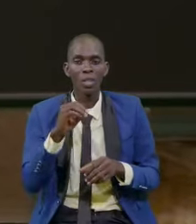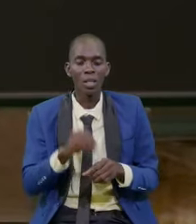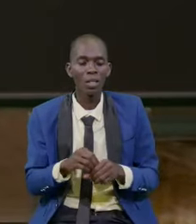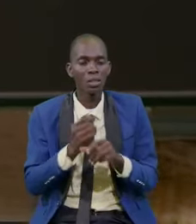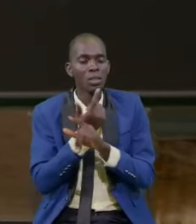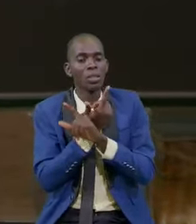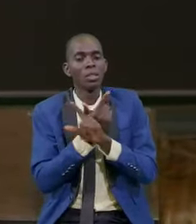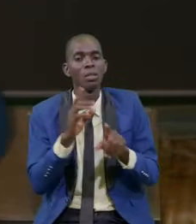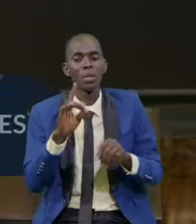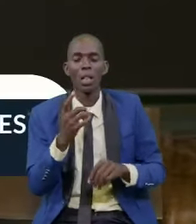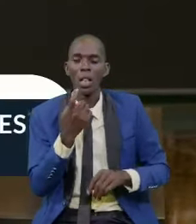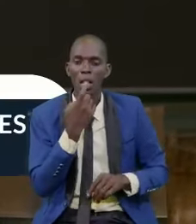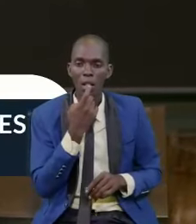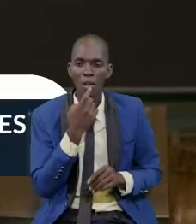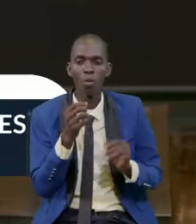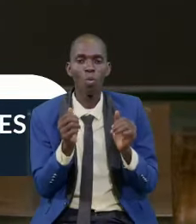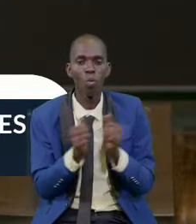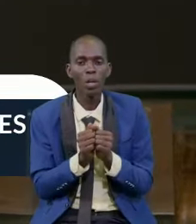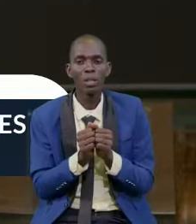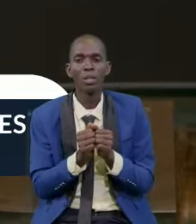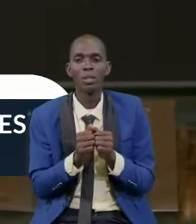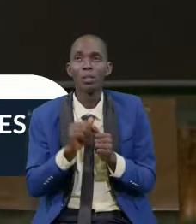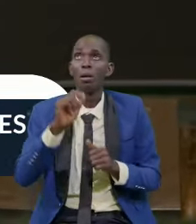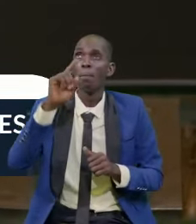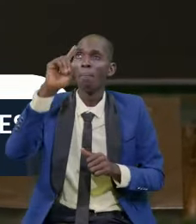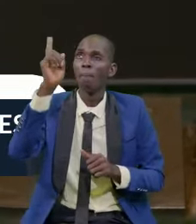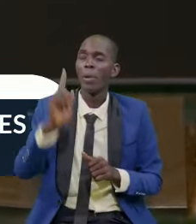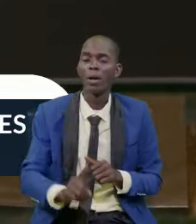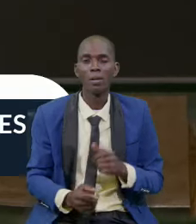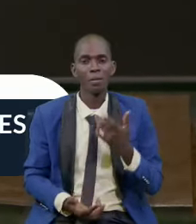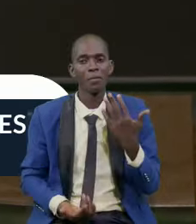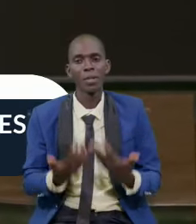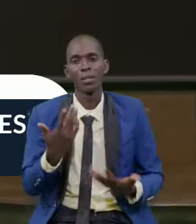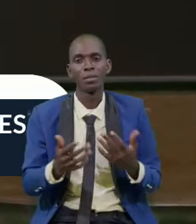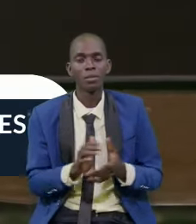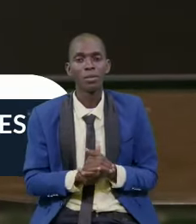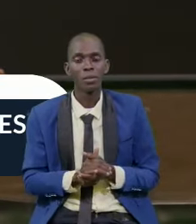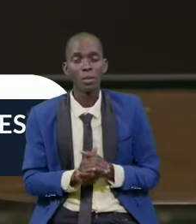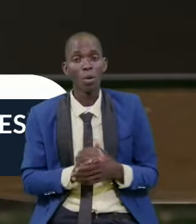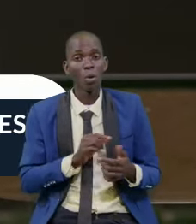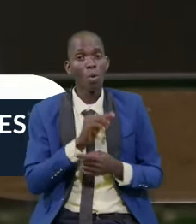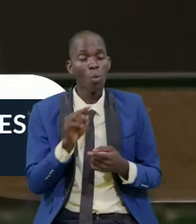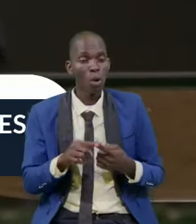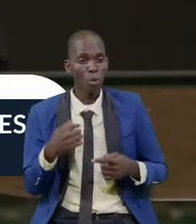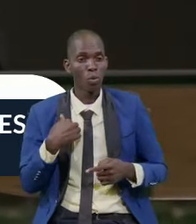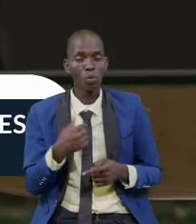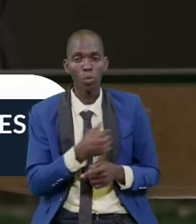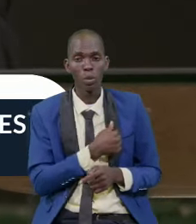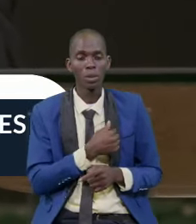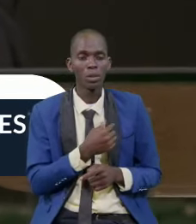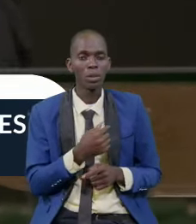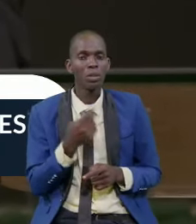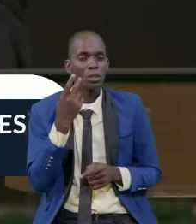liberated tongues with lightning fire. When we receive